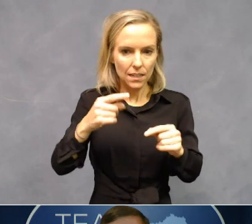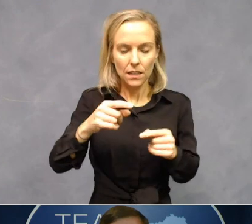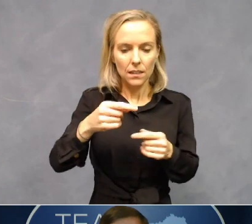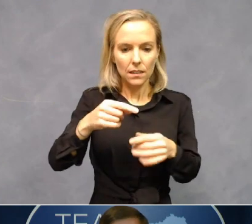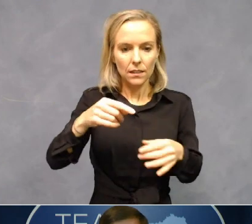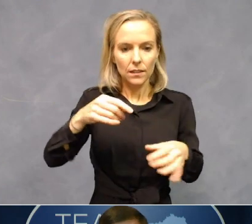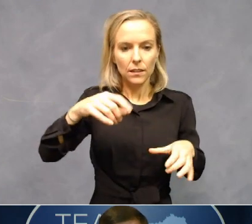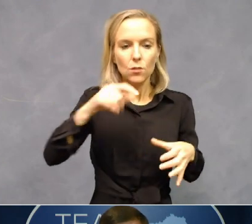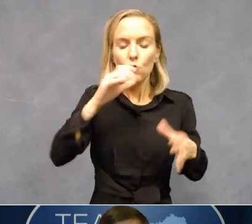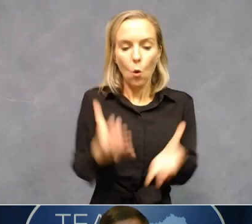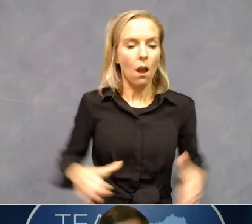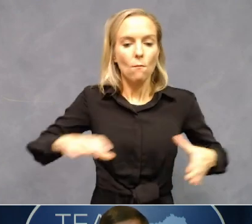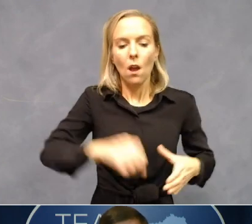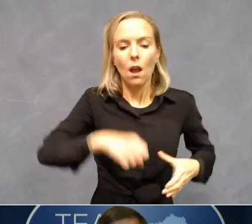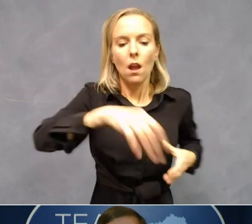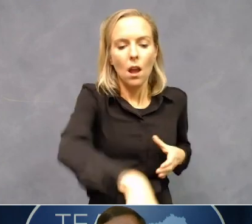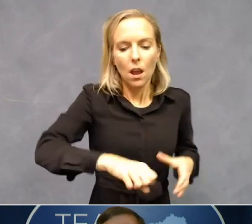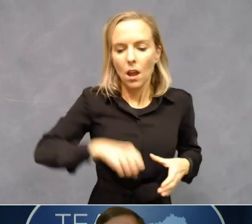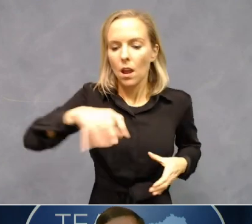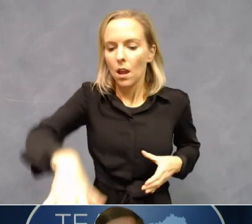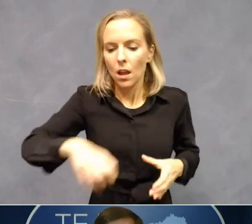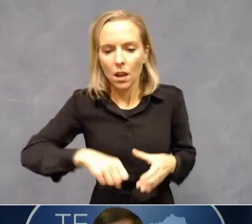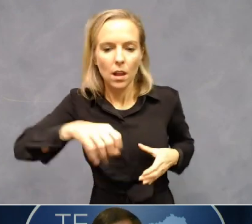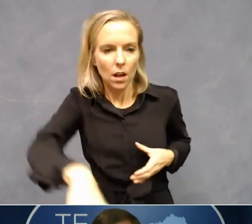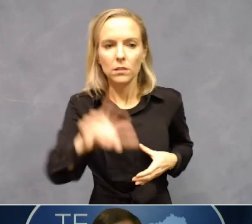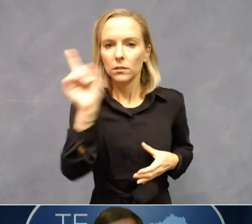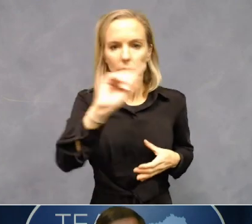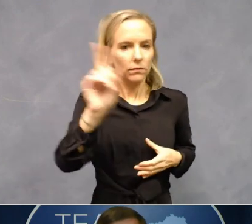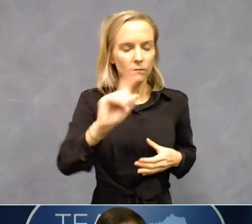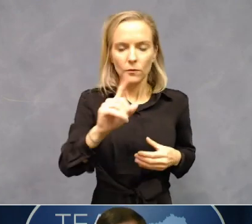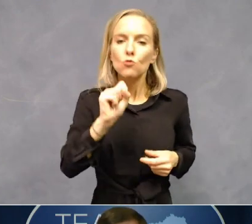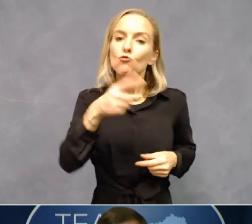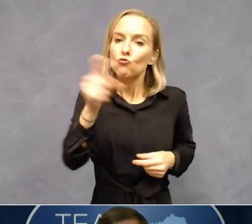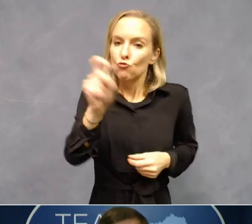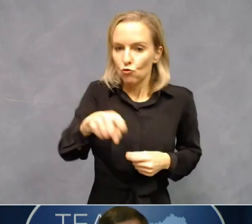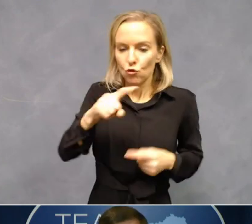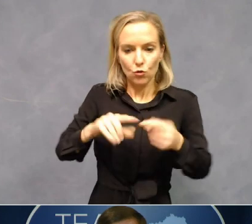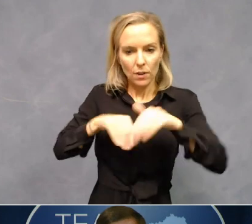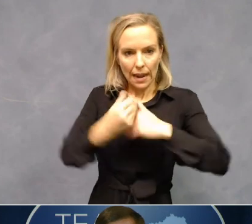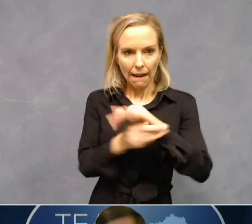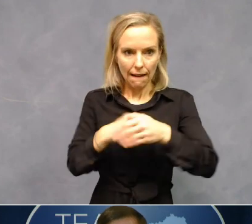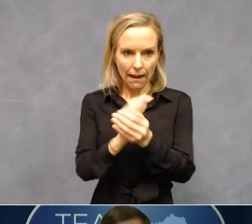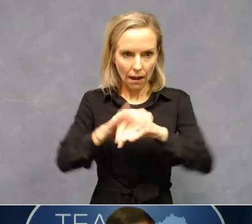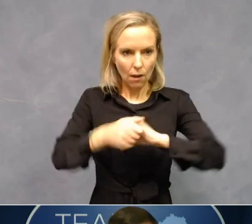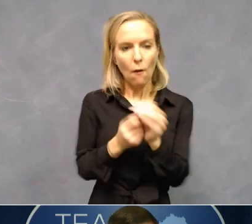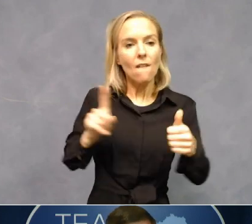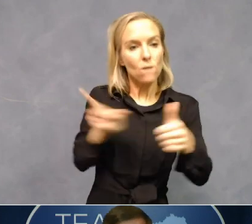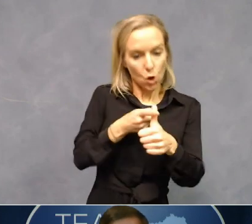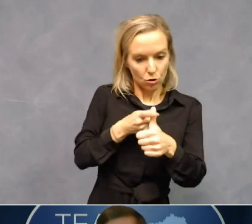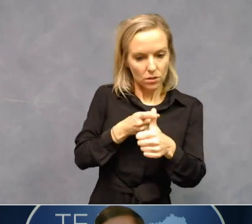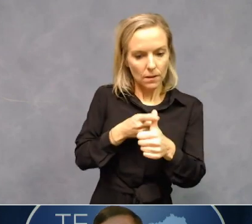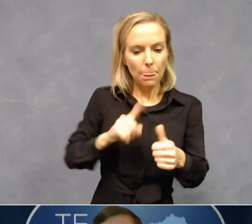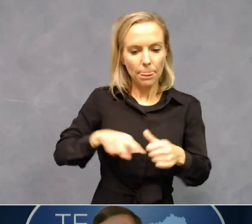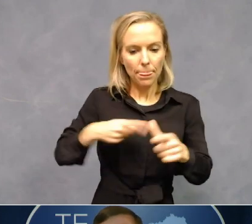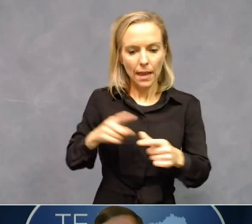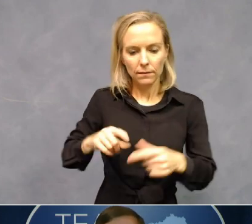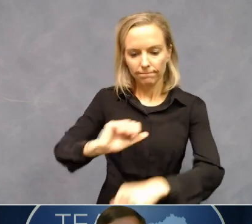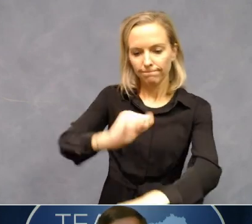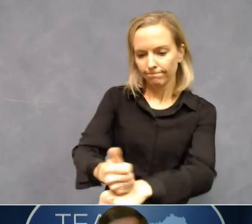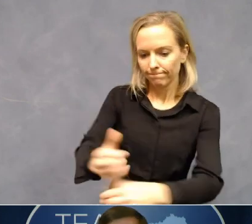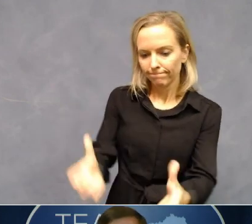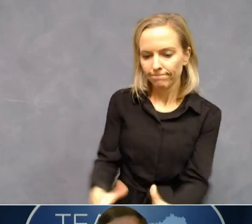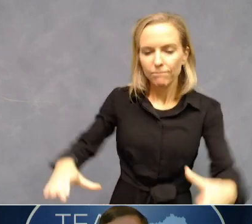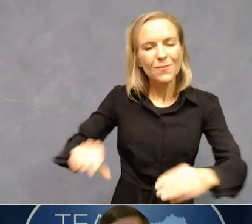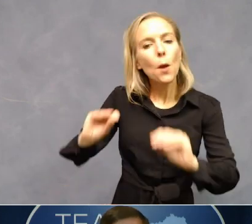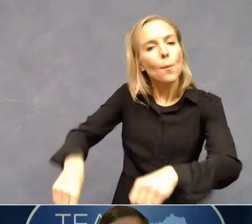the bowl and hand it out. Make sure that you use hand sanitizer first and then you set it out. You can pick a table, you can